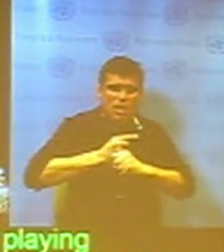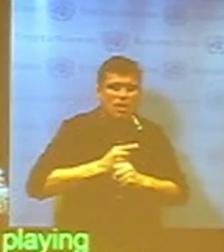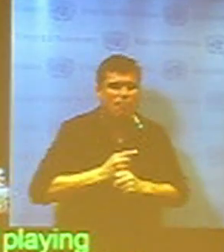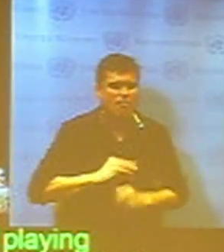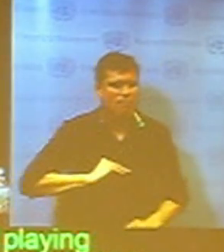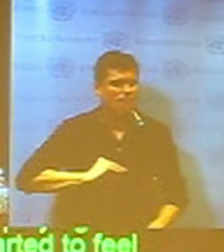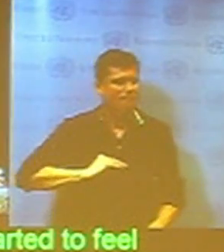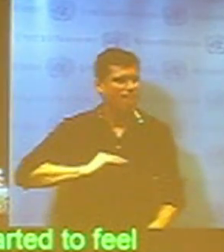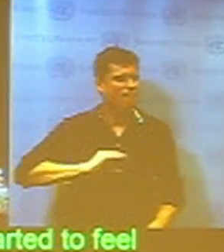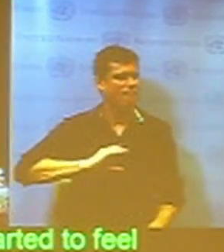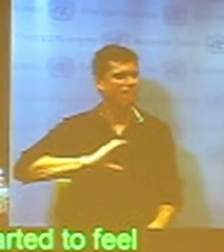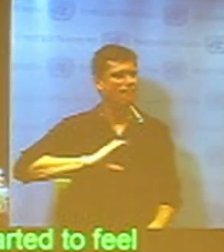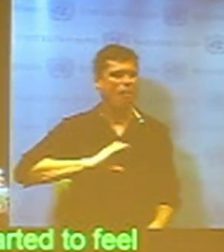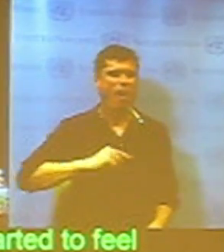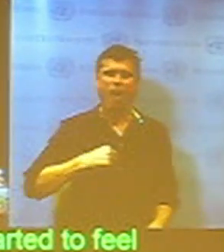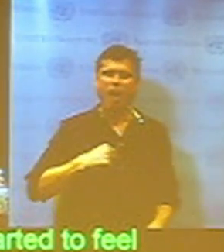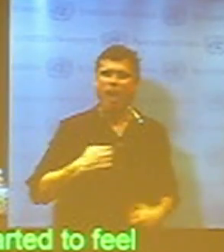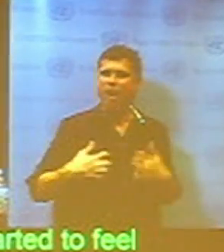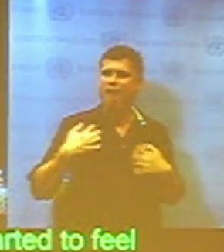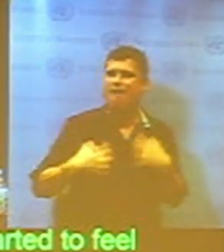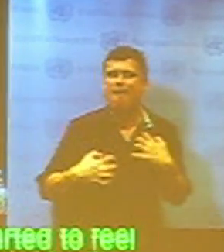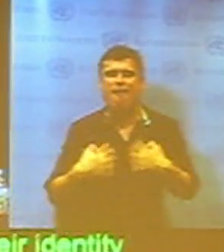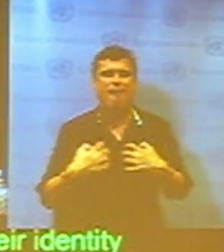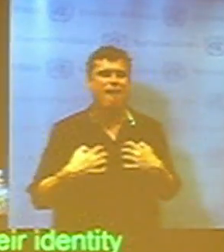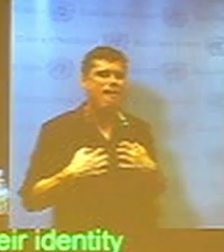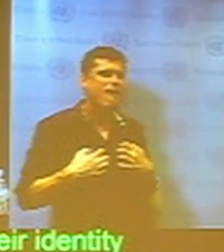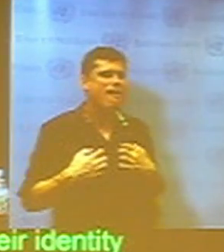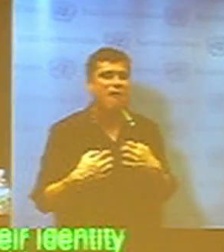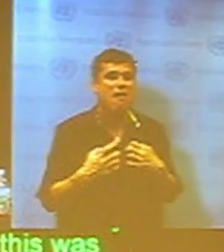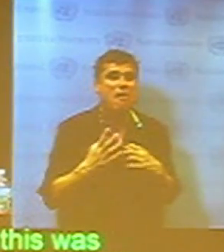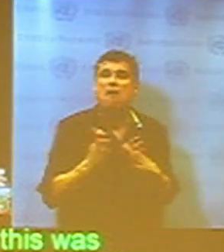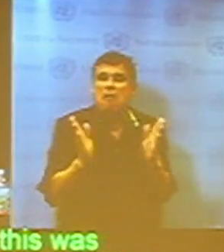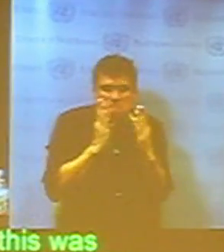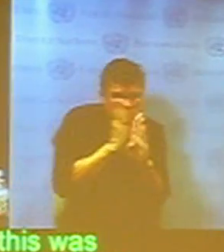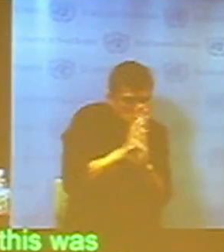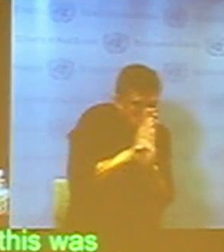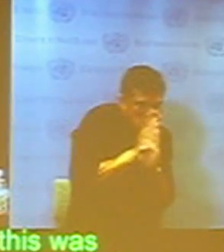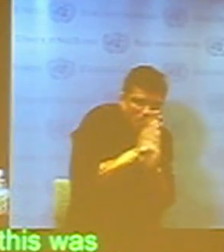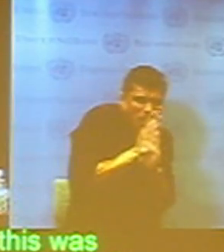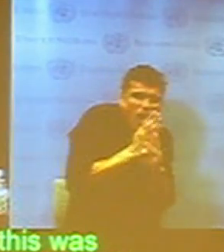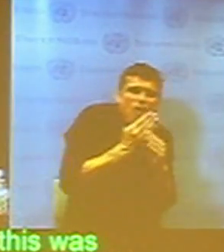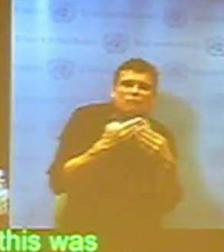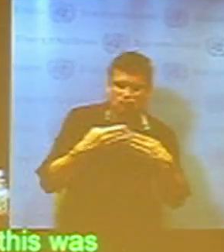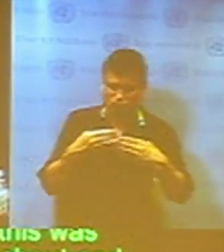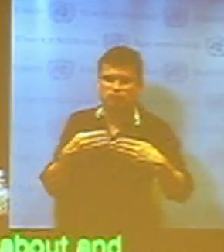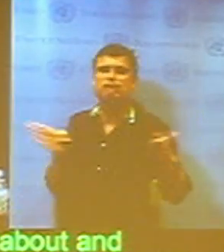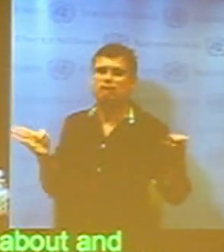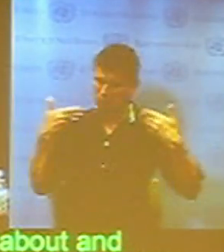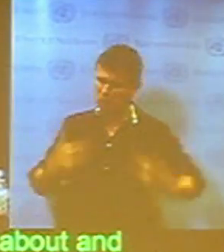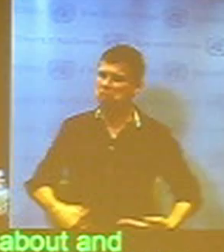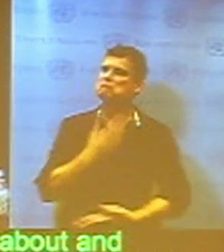is something they're excited about and they want to share. So they asked us to take the screens down. So since